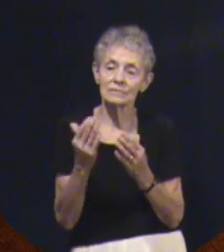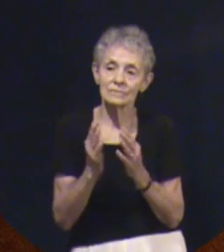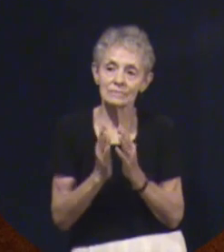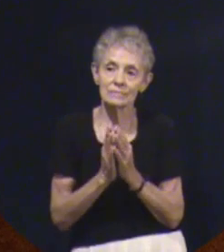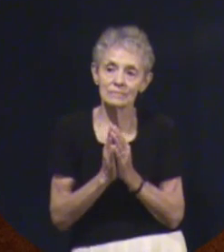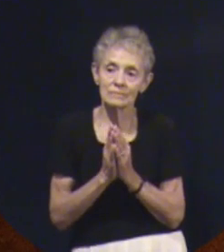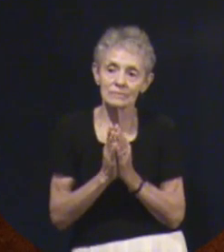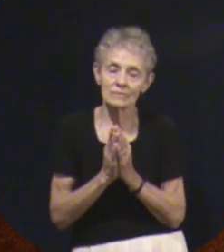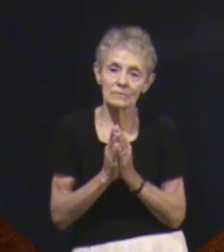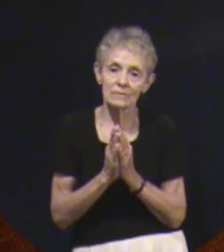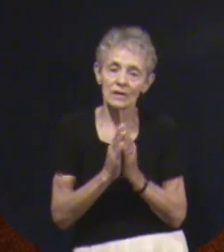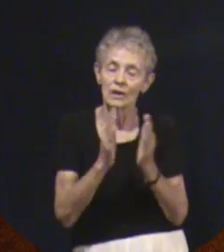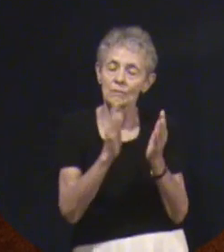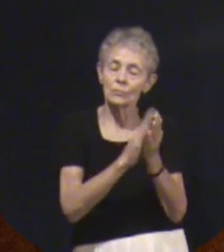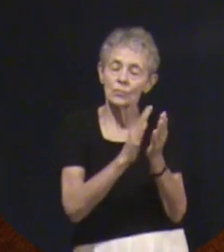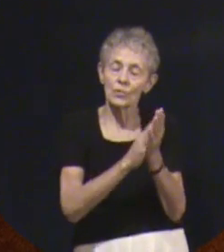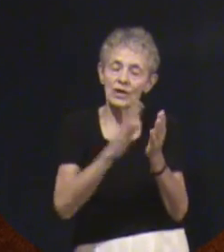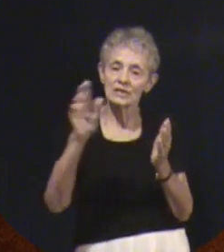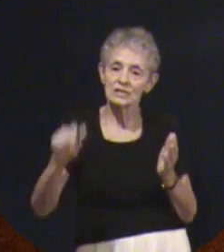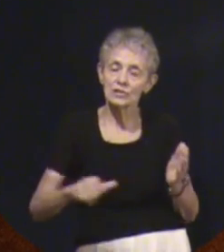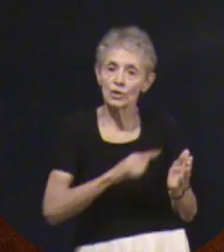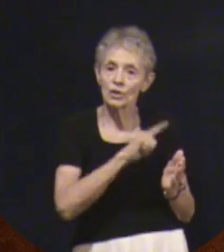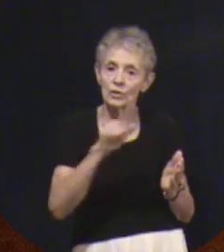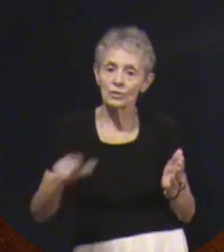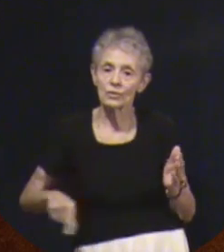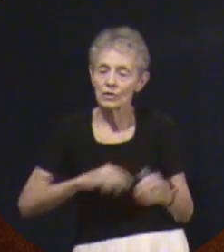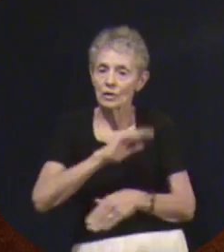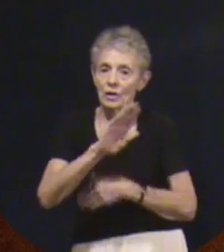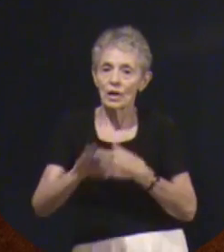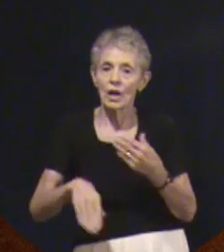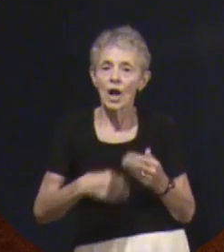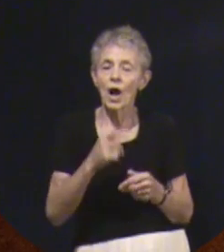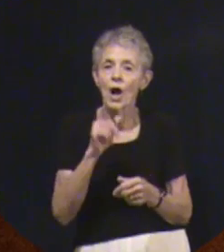news. Praise the Lord, all you